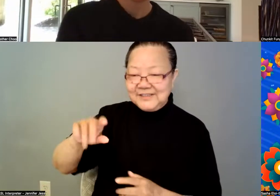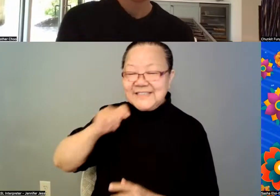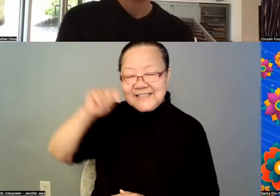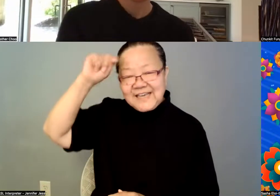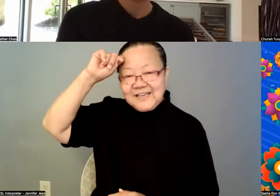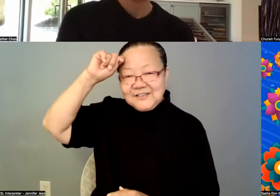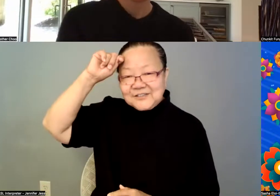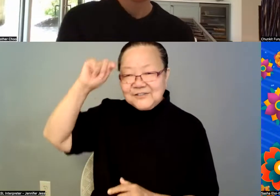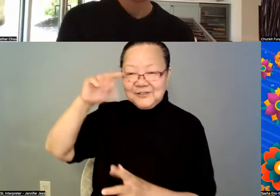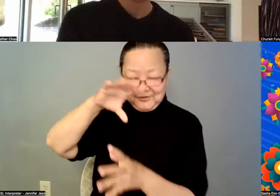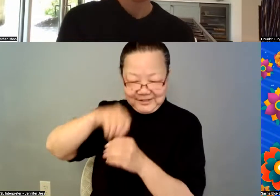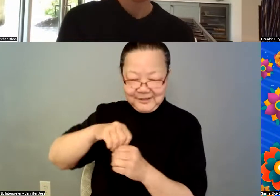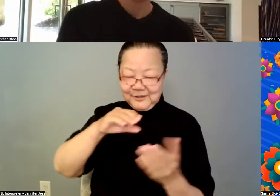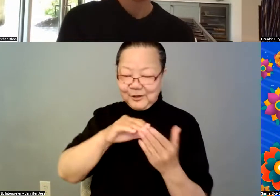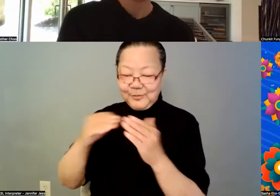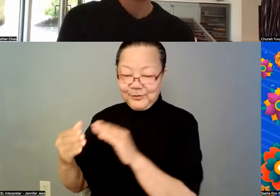community. And